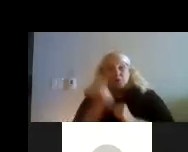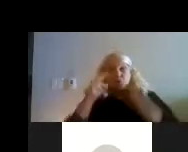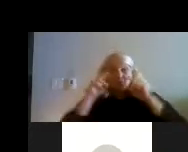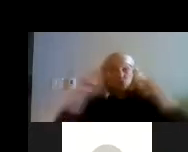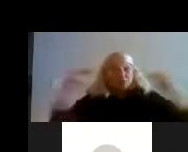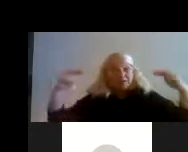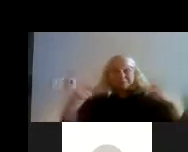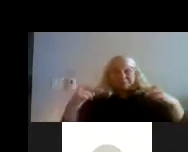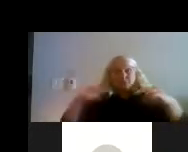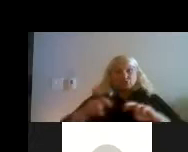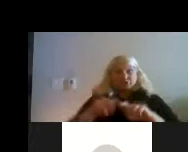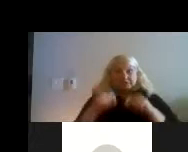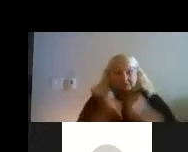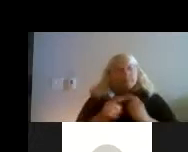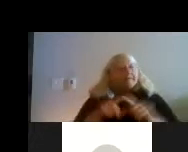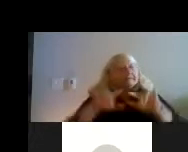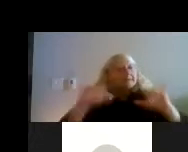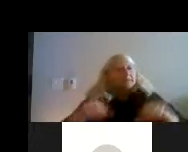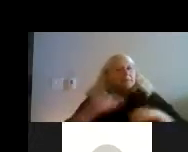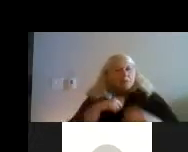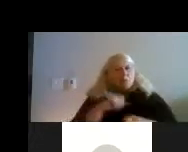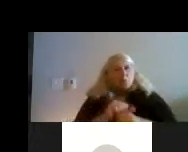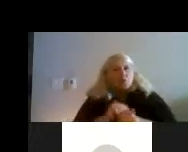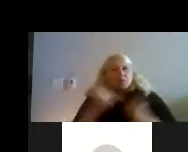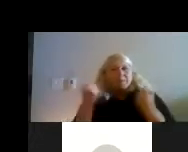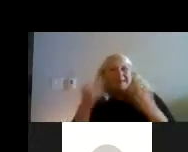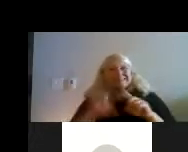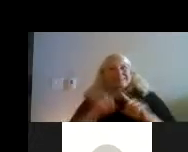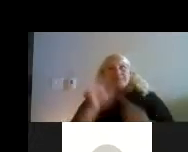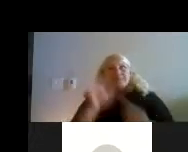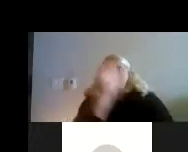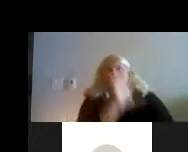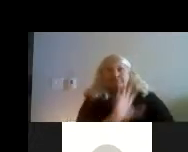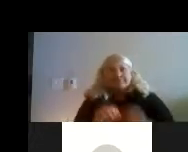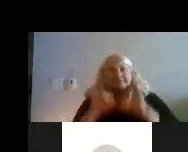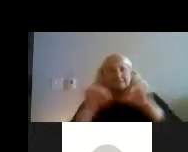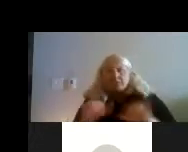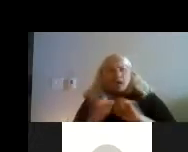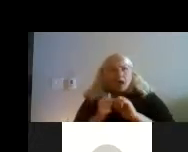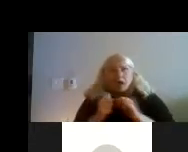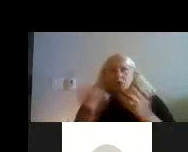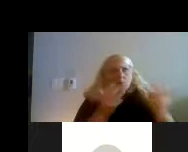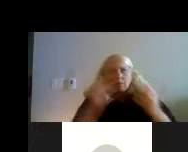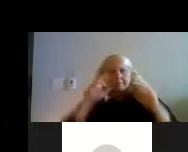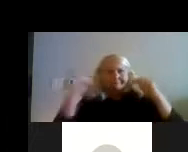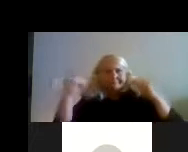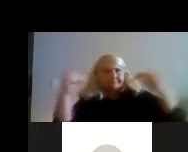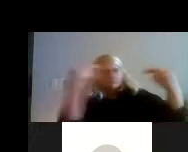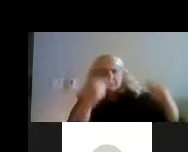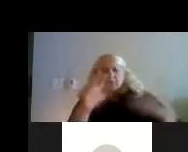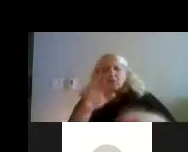a number of other research teams across the system. And this is part of the way that we can ensure that the Indigenous lens